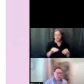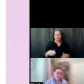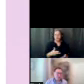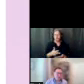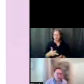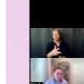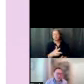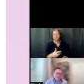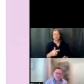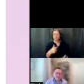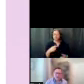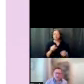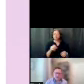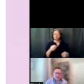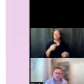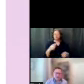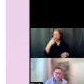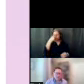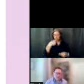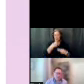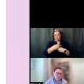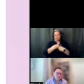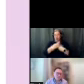love taking care of people, and